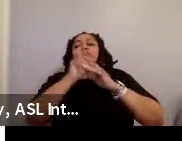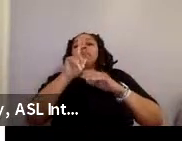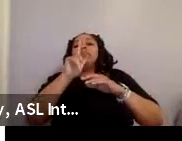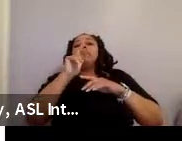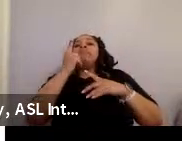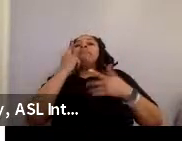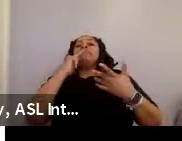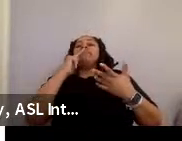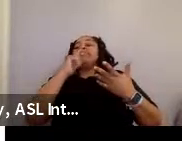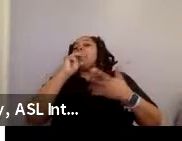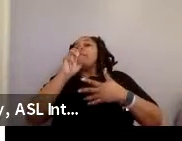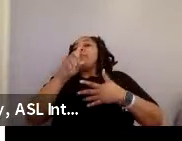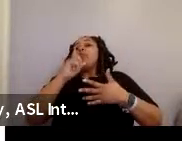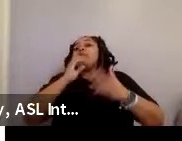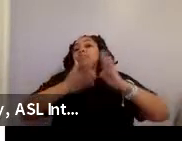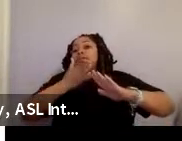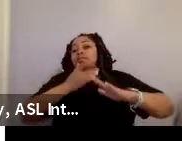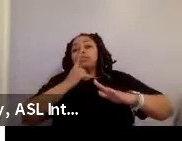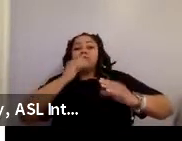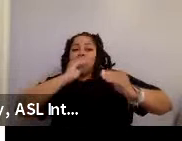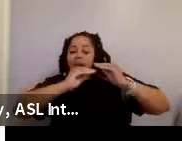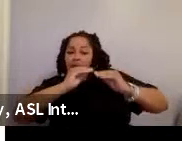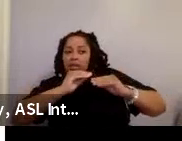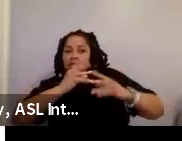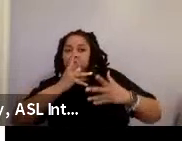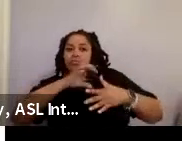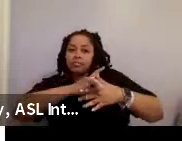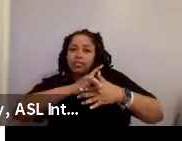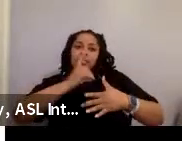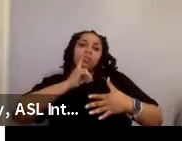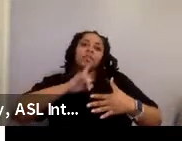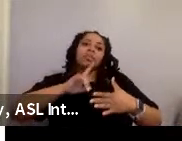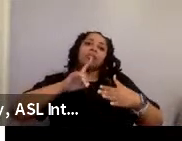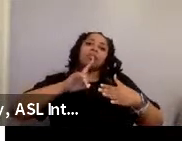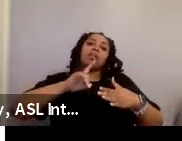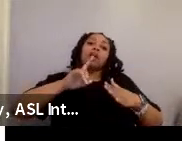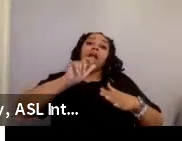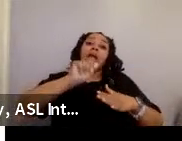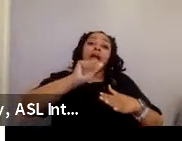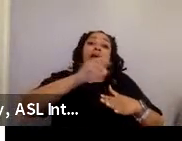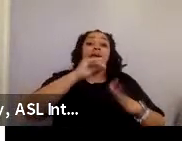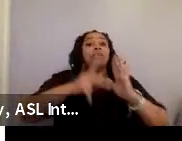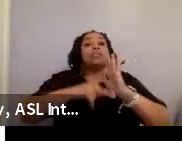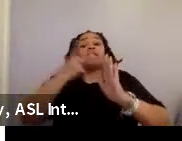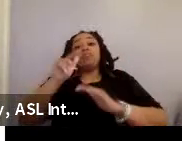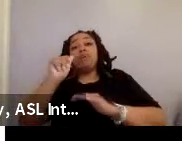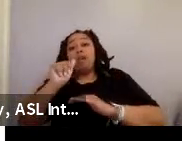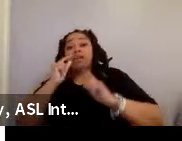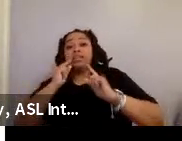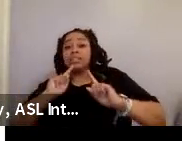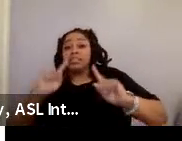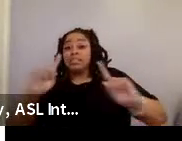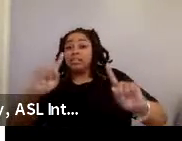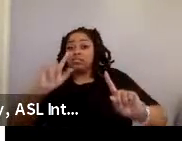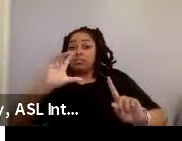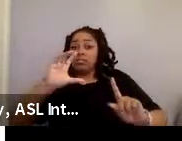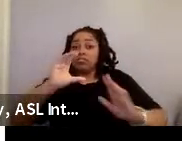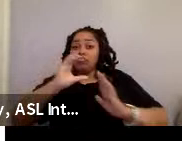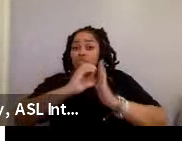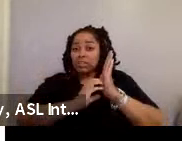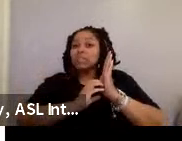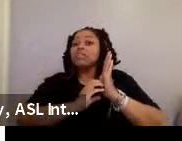of operation to create or edit content that conforms to level A and AA success criteria and conformance requirements. So if